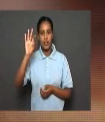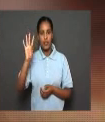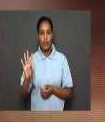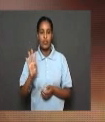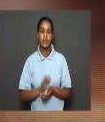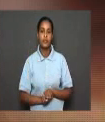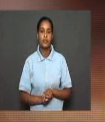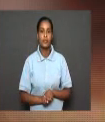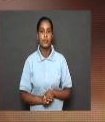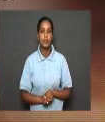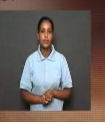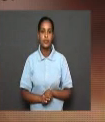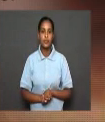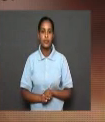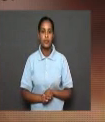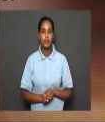tetrafluoride.